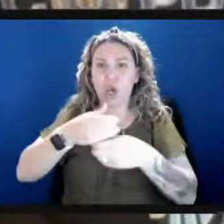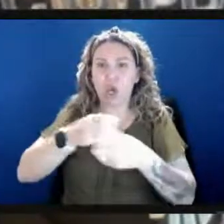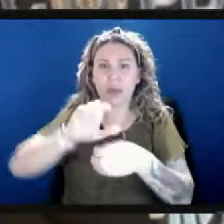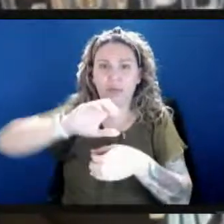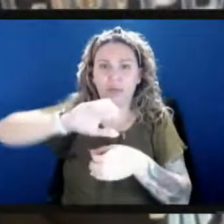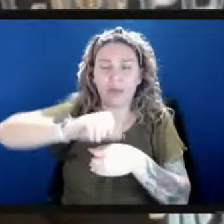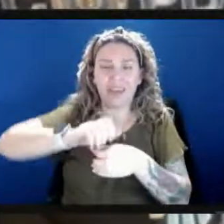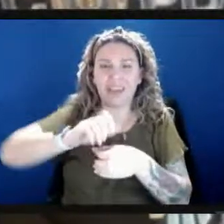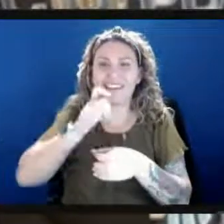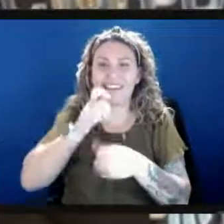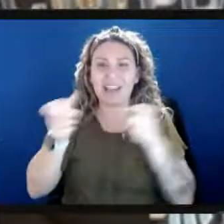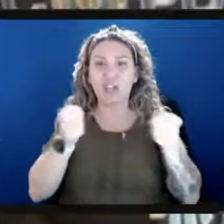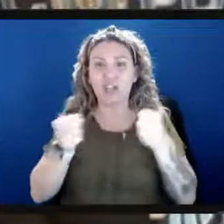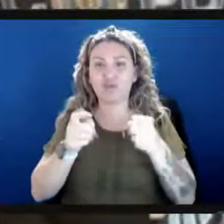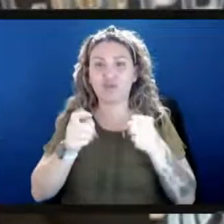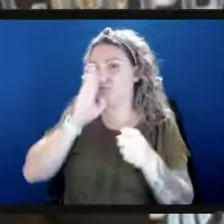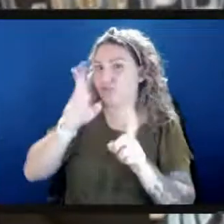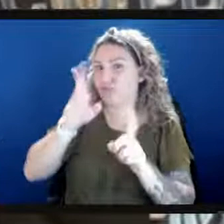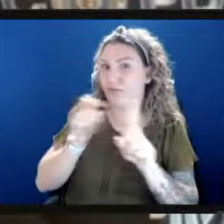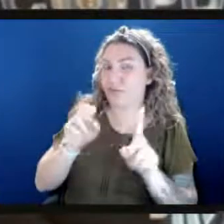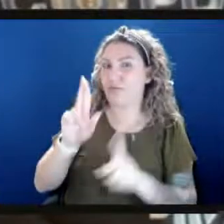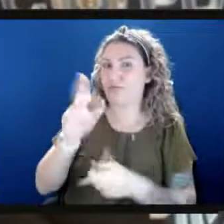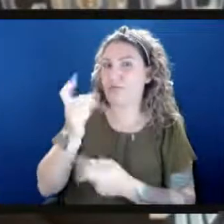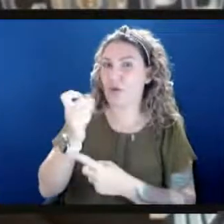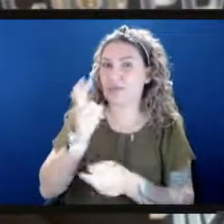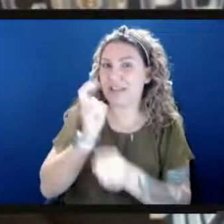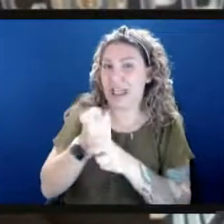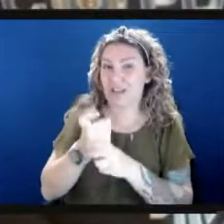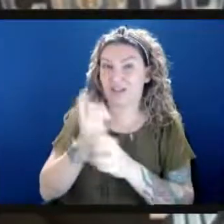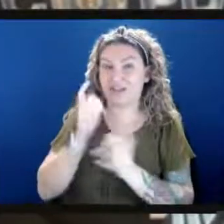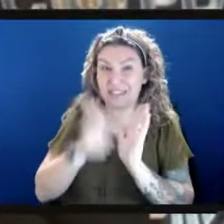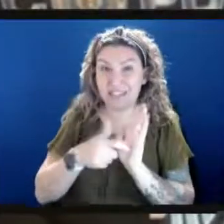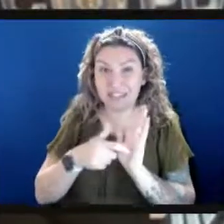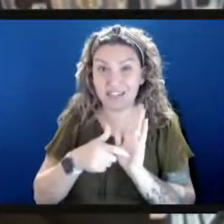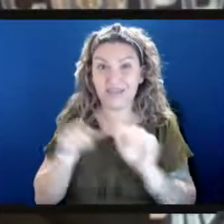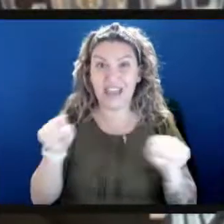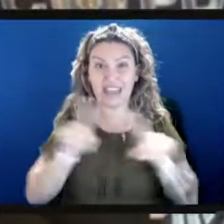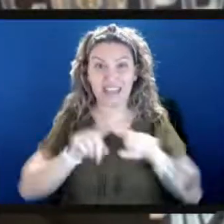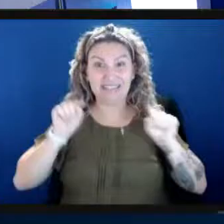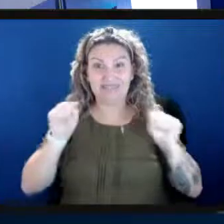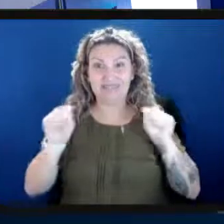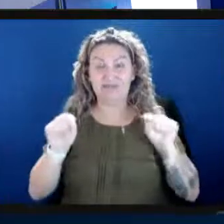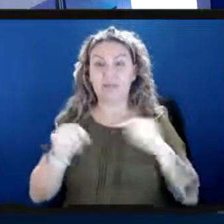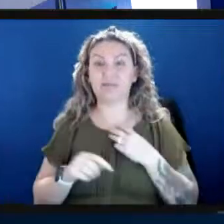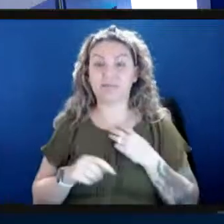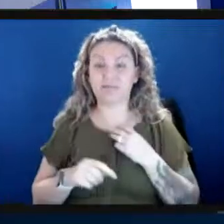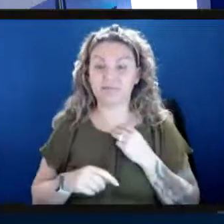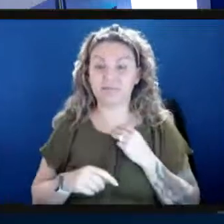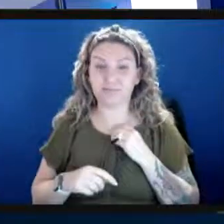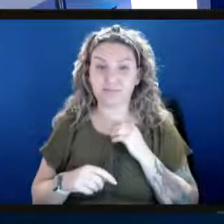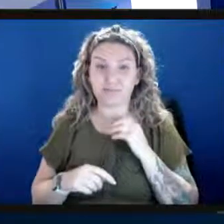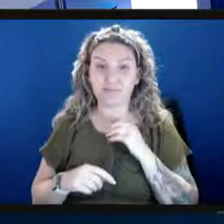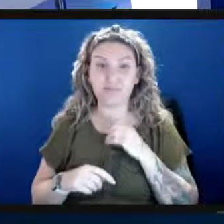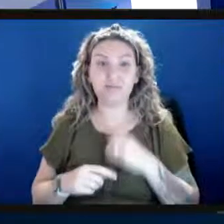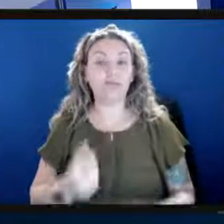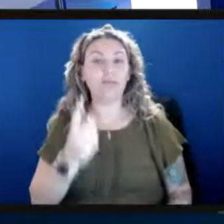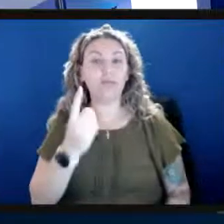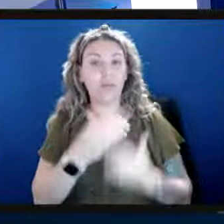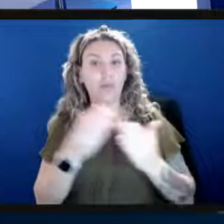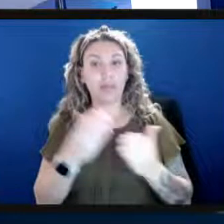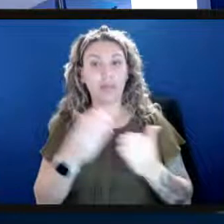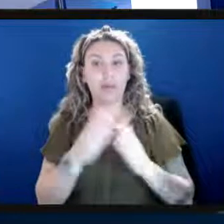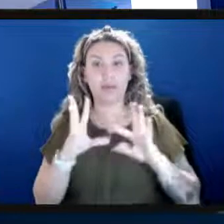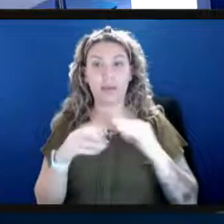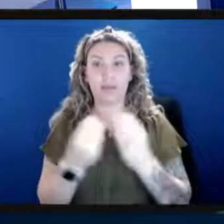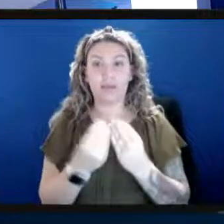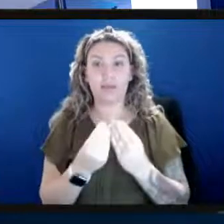uncontrolled, not directly from the pharmacy, just how hard it is to identify these pills. And one thing families